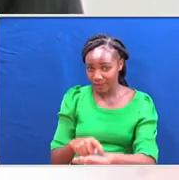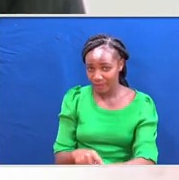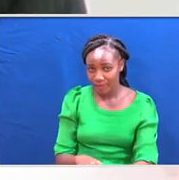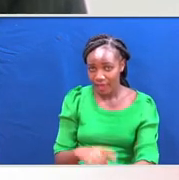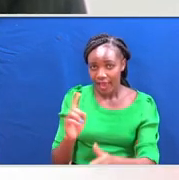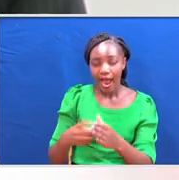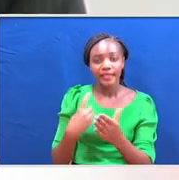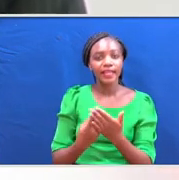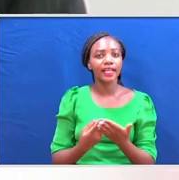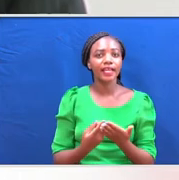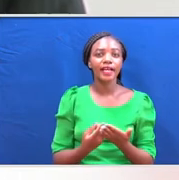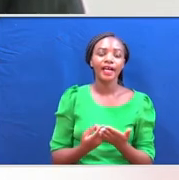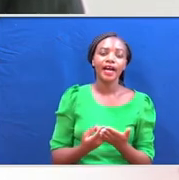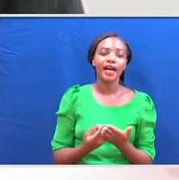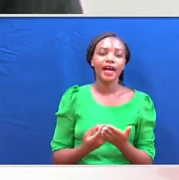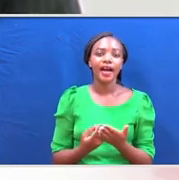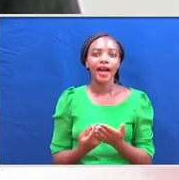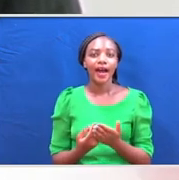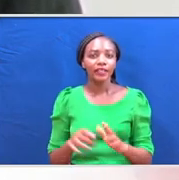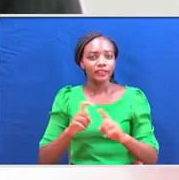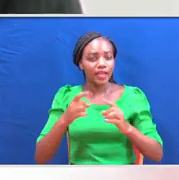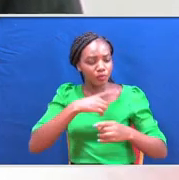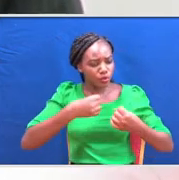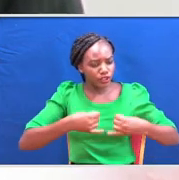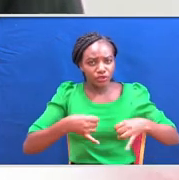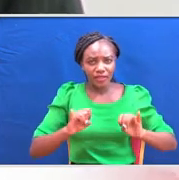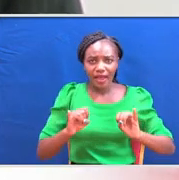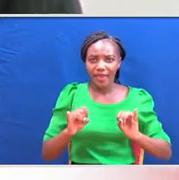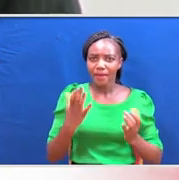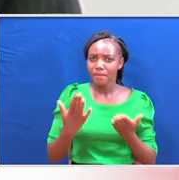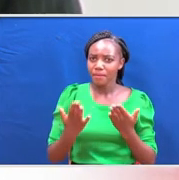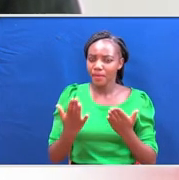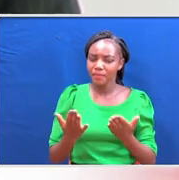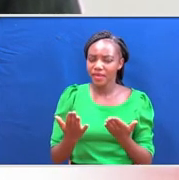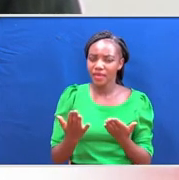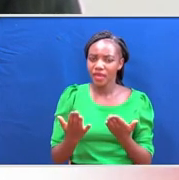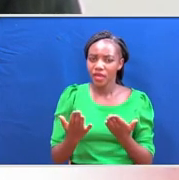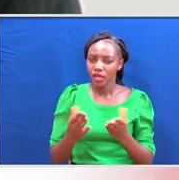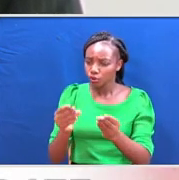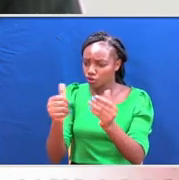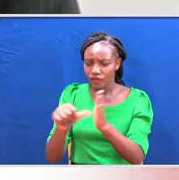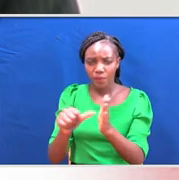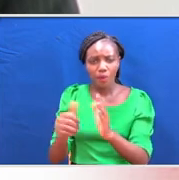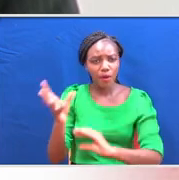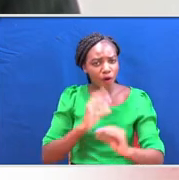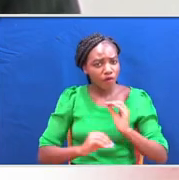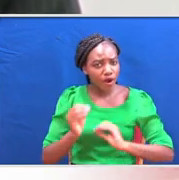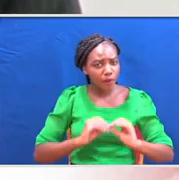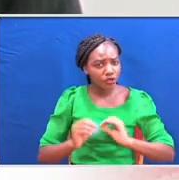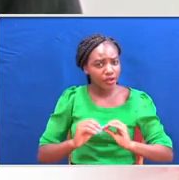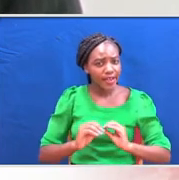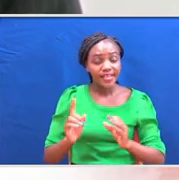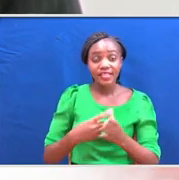And so even as we try to address corruption within us,